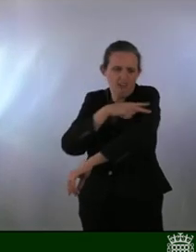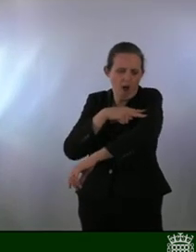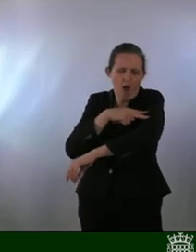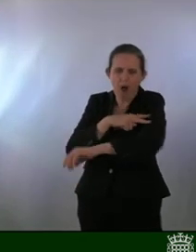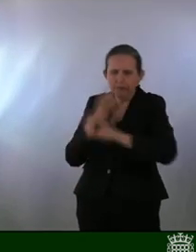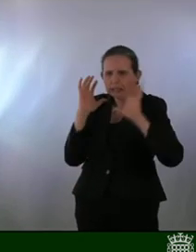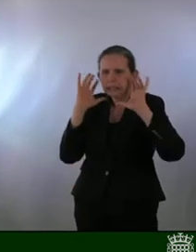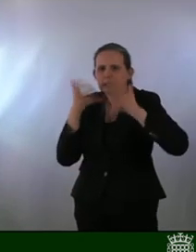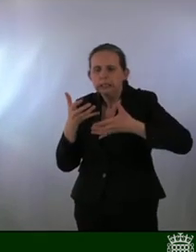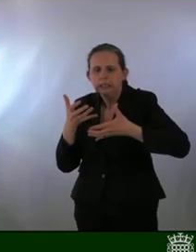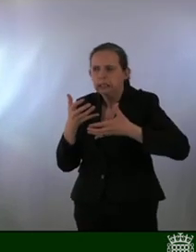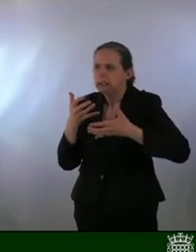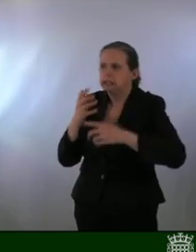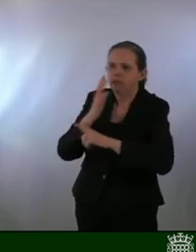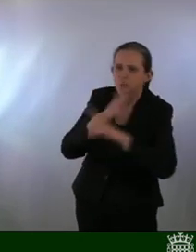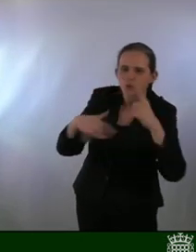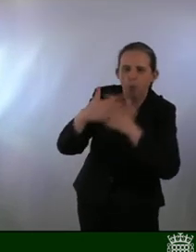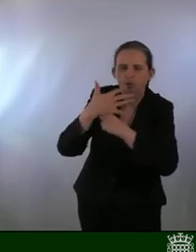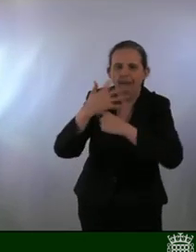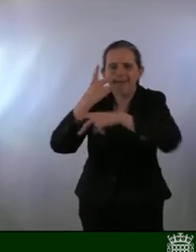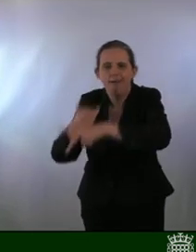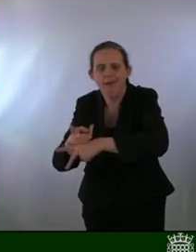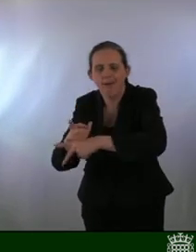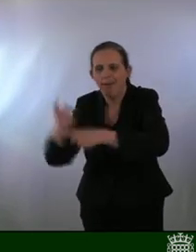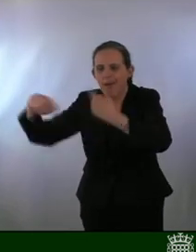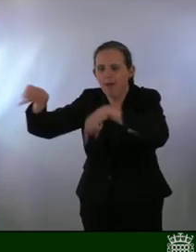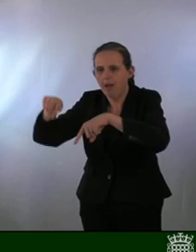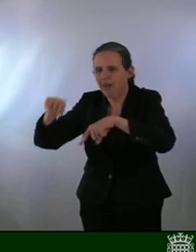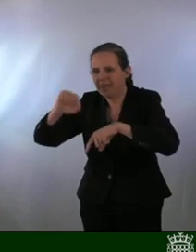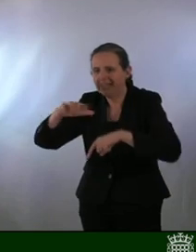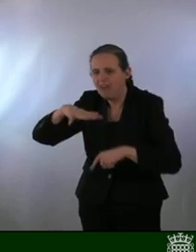social care for families who often live in